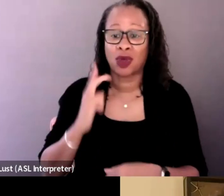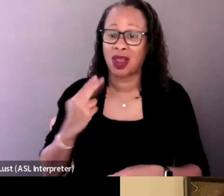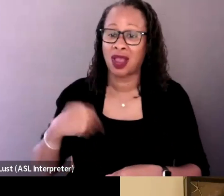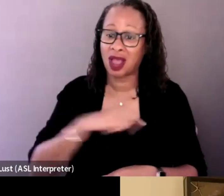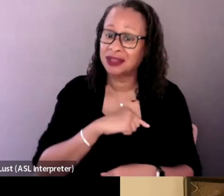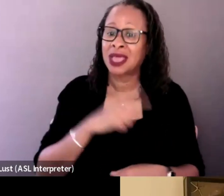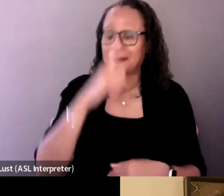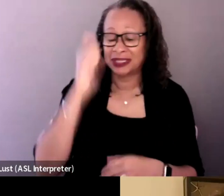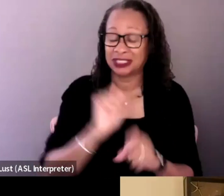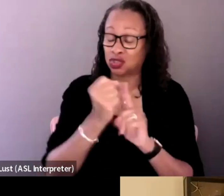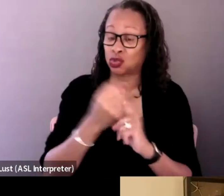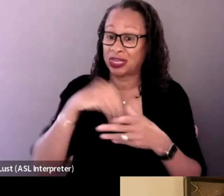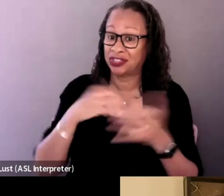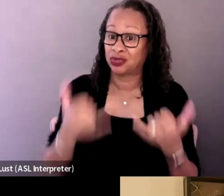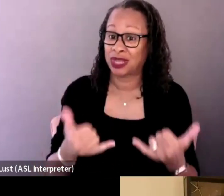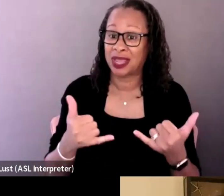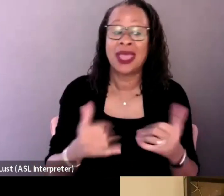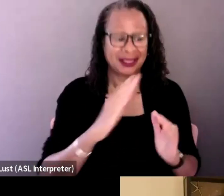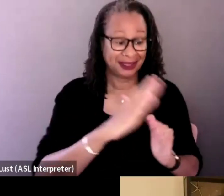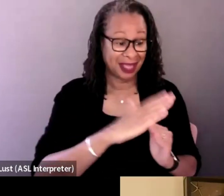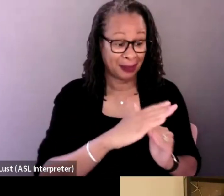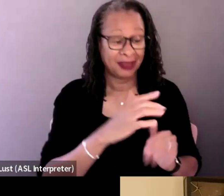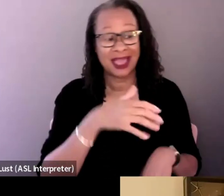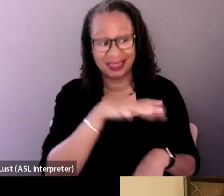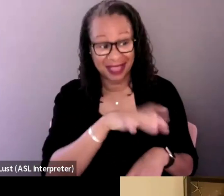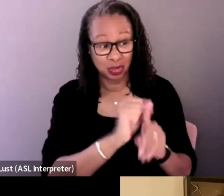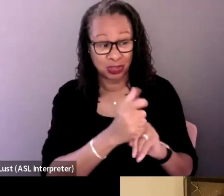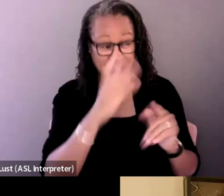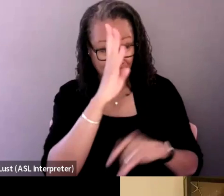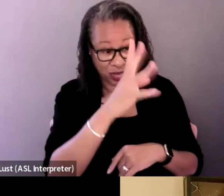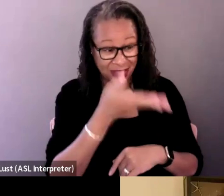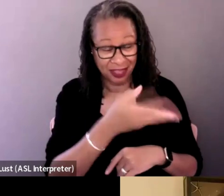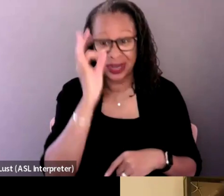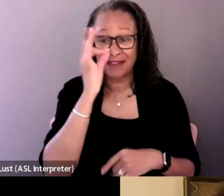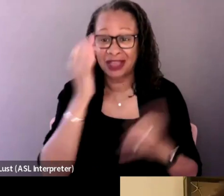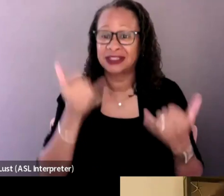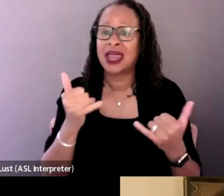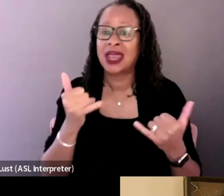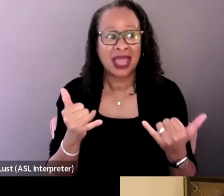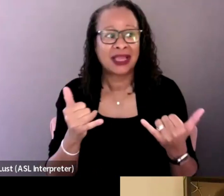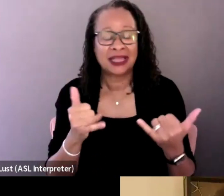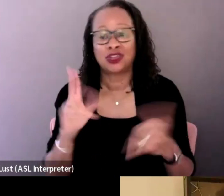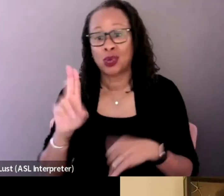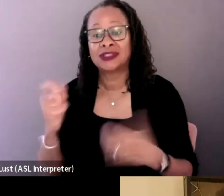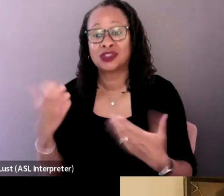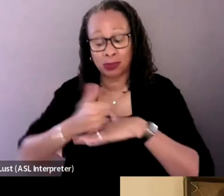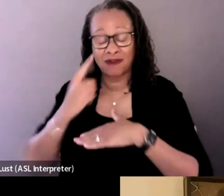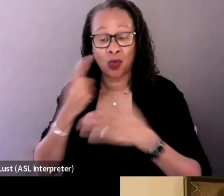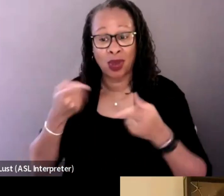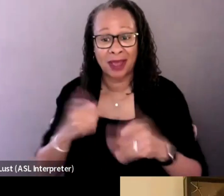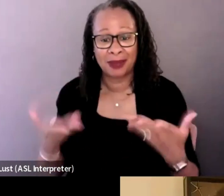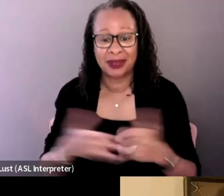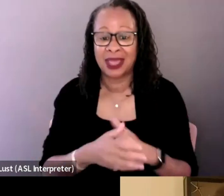in today, the situation that the Afghans are in today, the West has participated so much in making it happen. The people did not choose